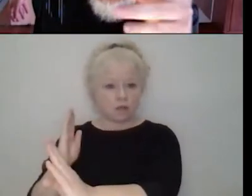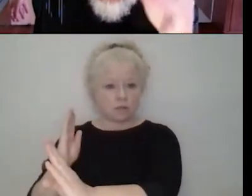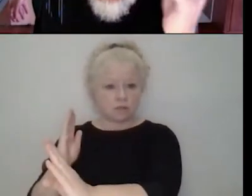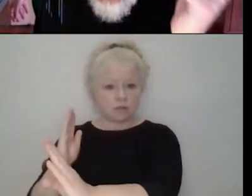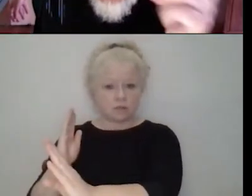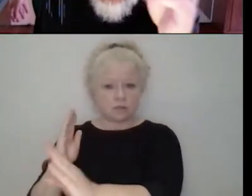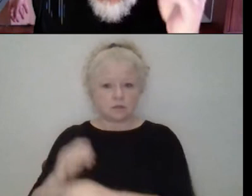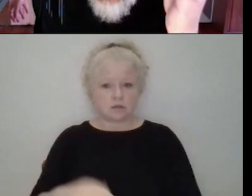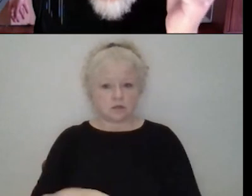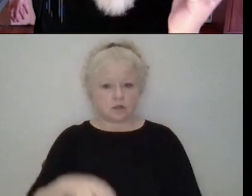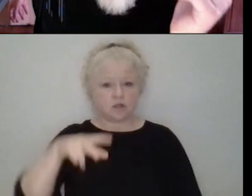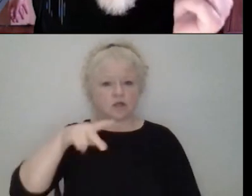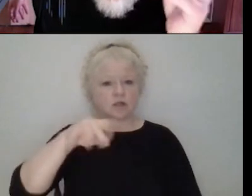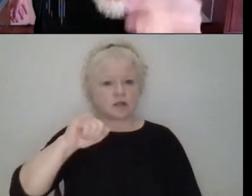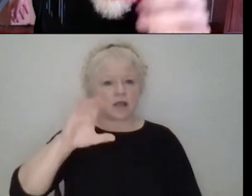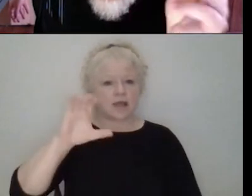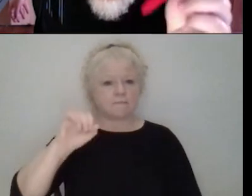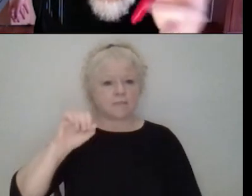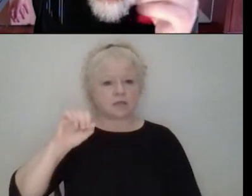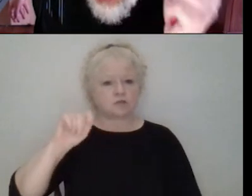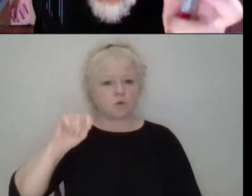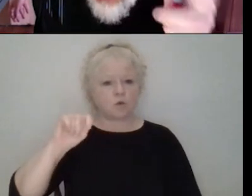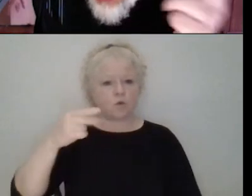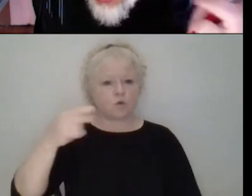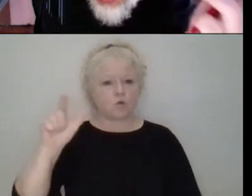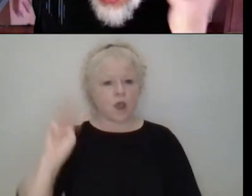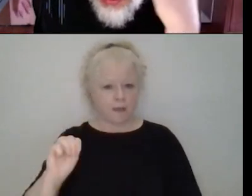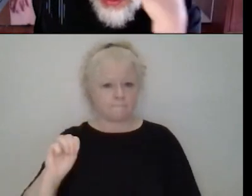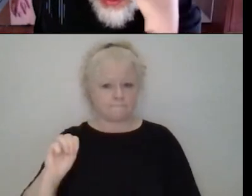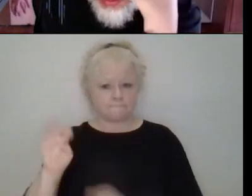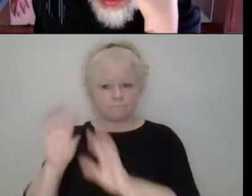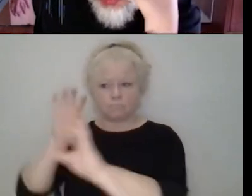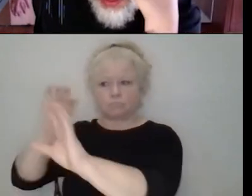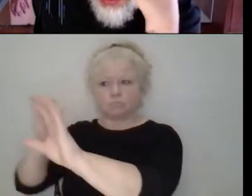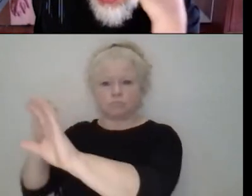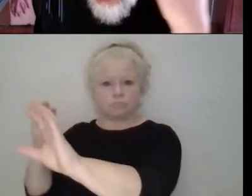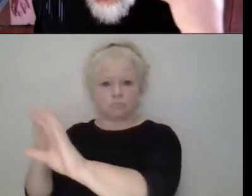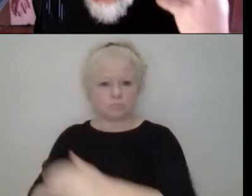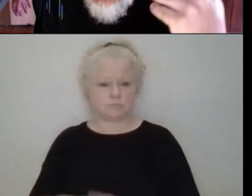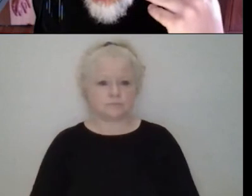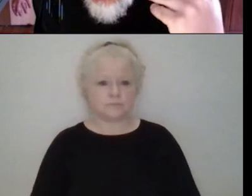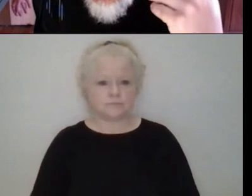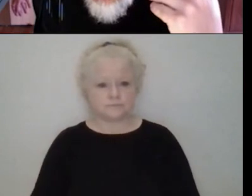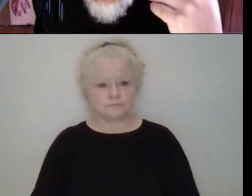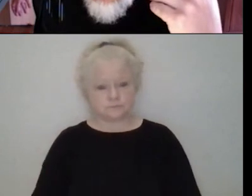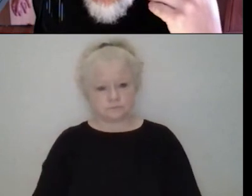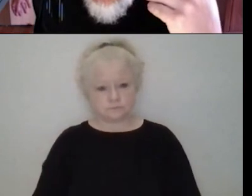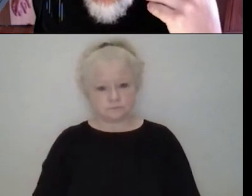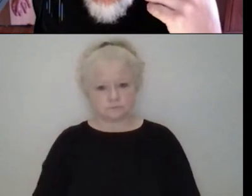like a pictograms, that are the abstraction of kanjis, no, that in a way as